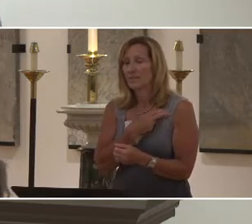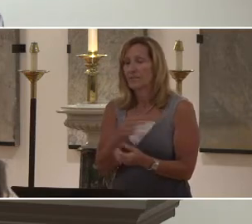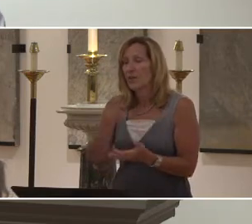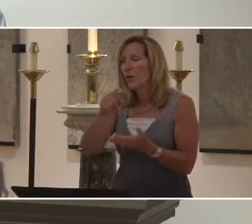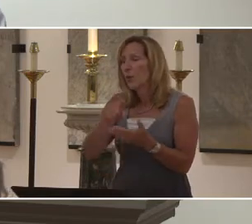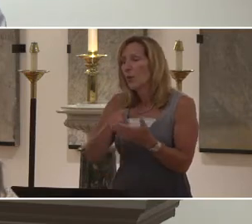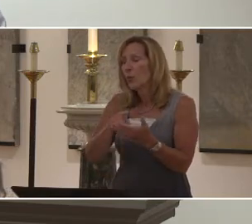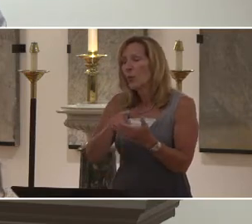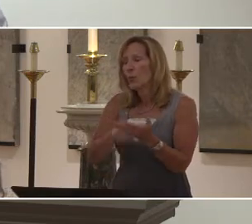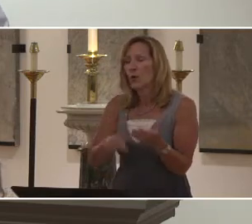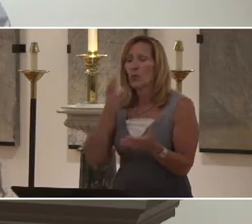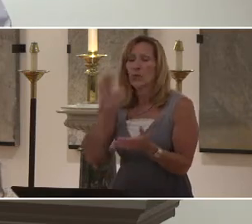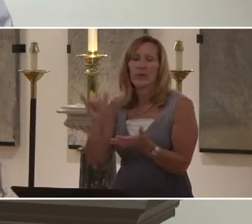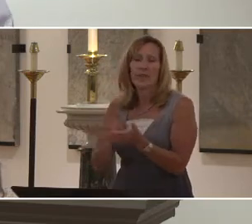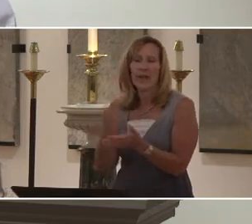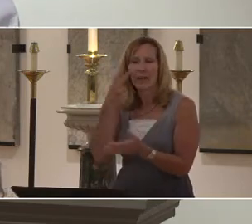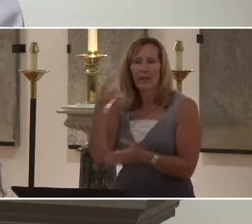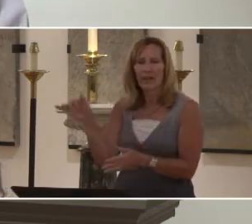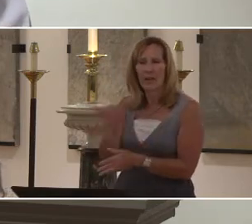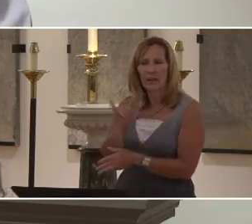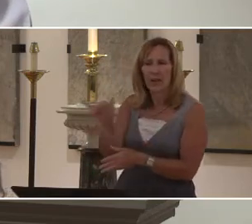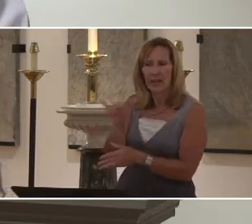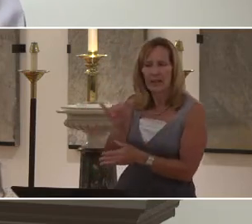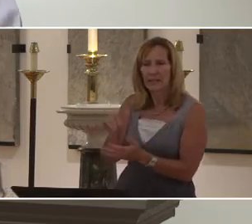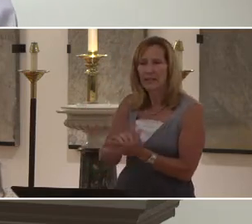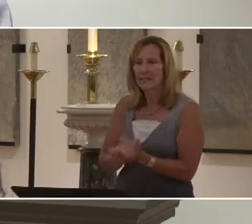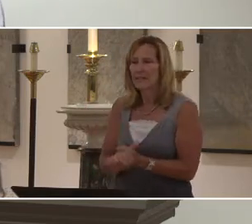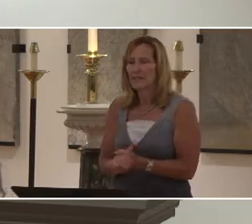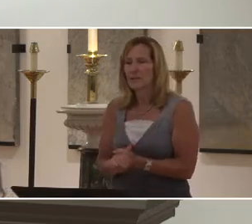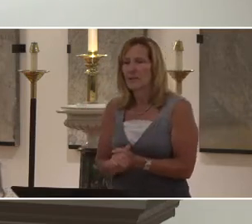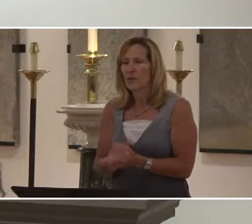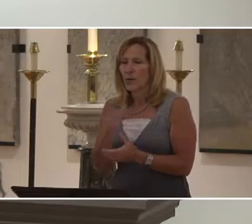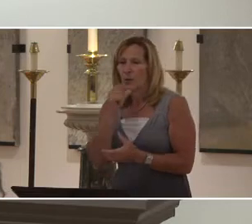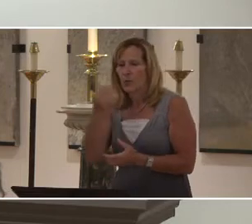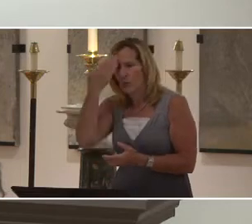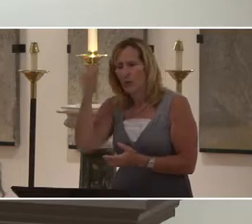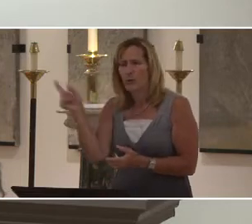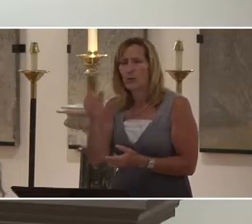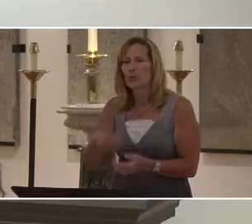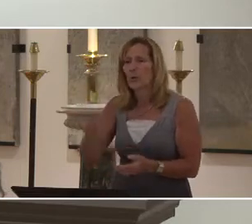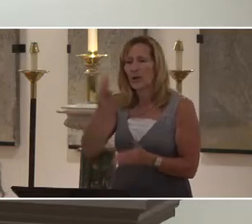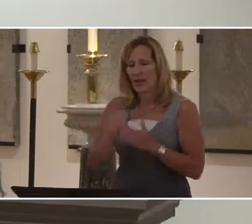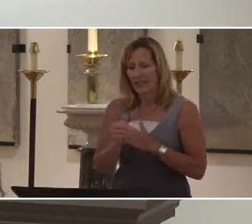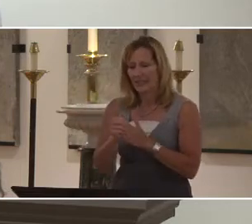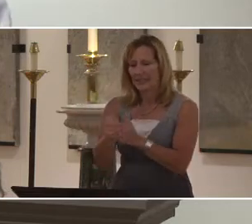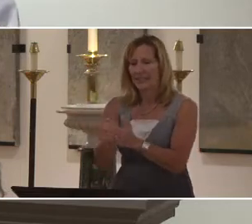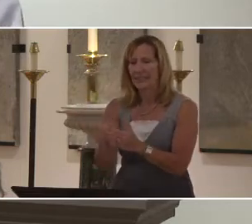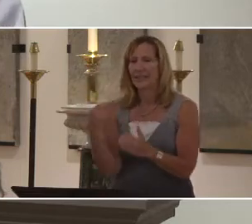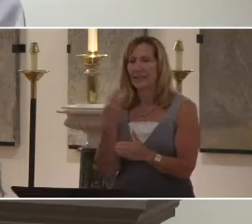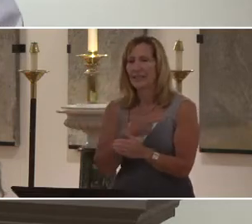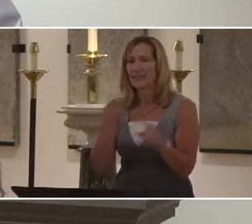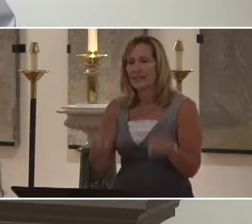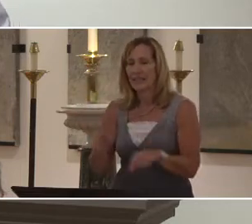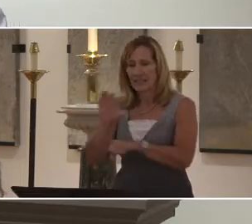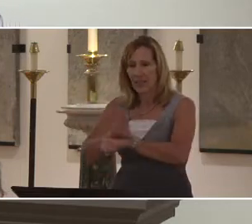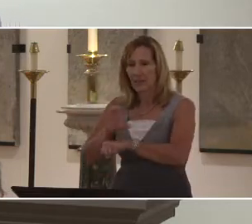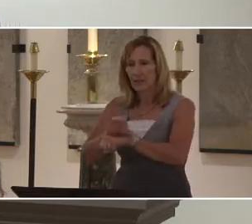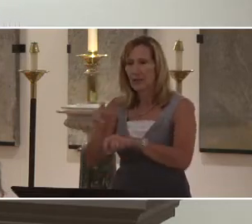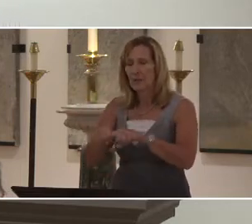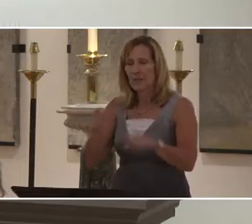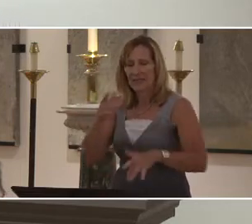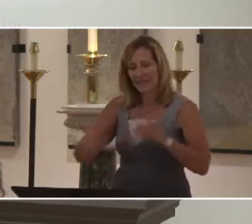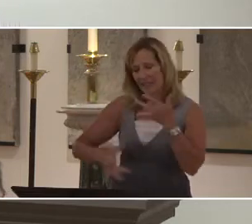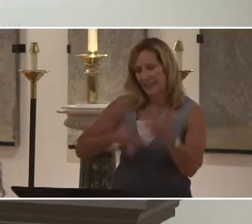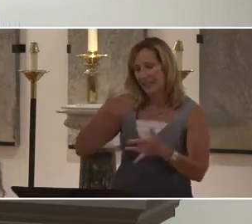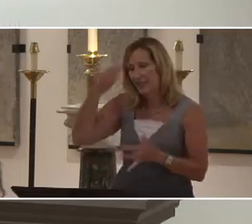What will that look like? Who knows where God is leading us as a congregation, but it's